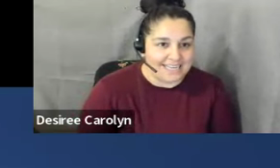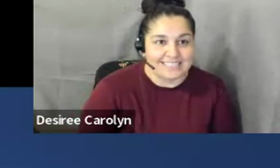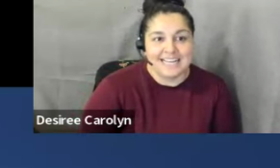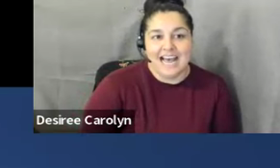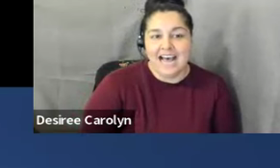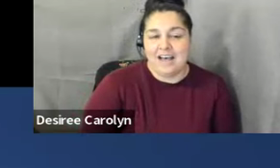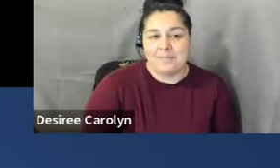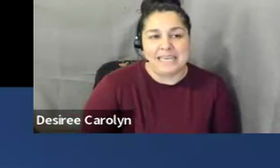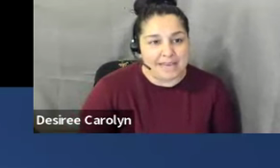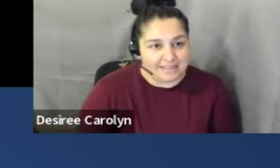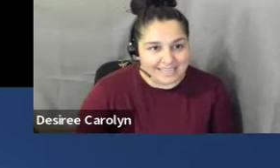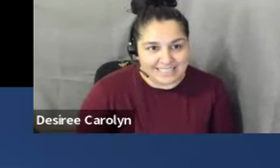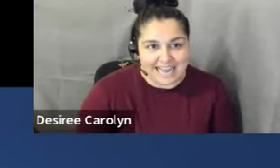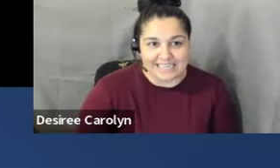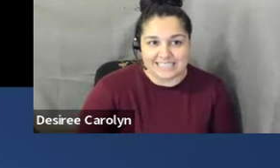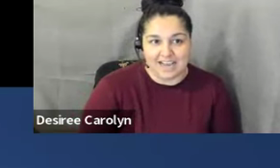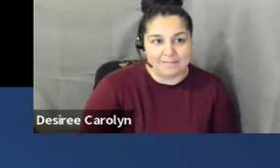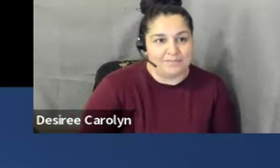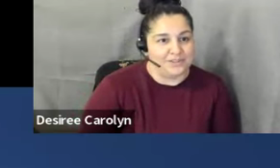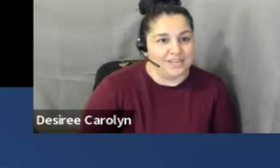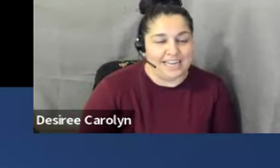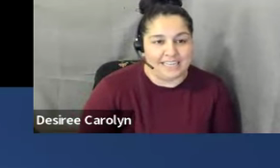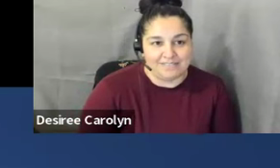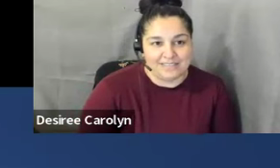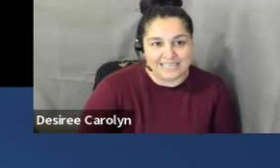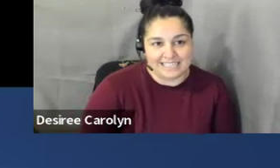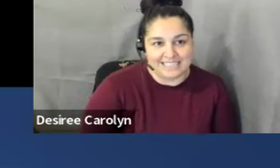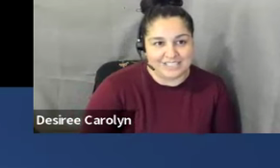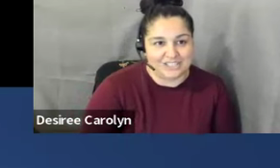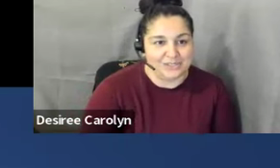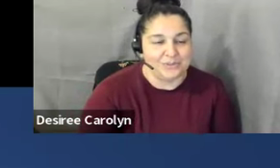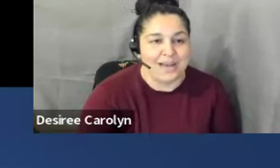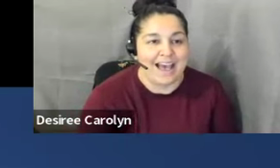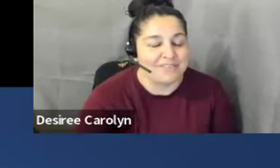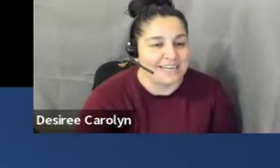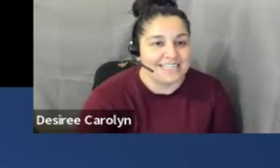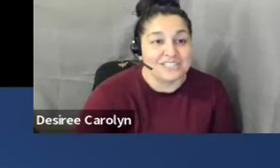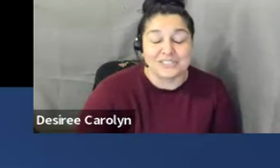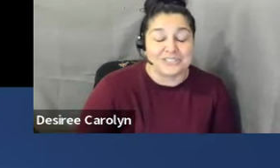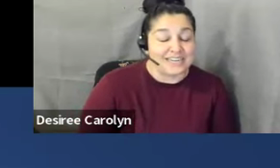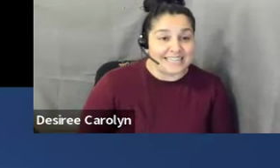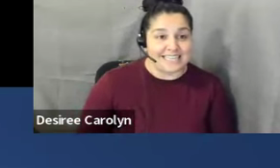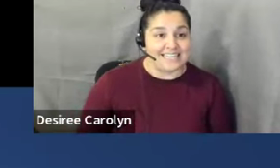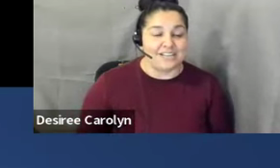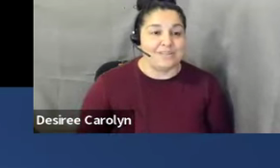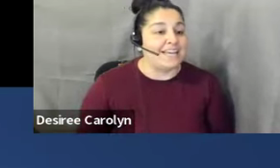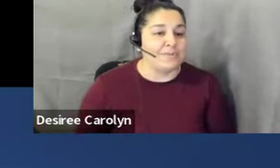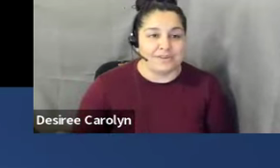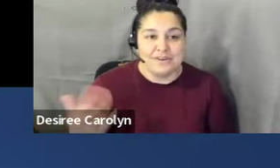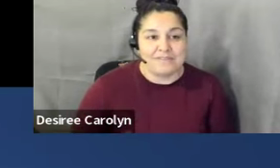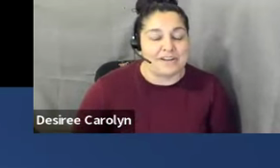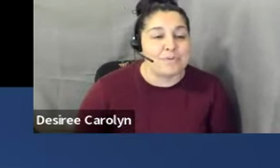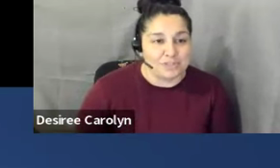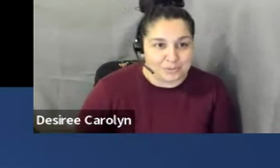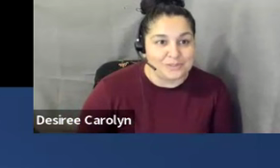greet us, email us at any time for any of the needs that you have or any concerns or anything that you would like.